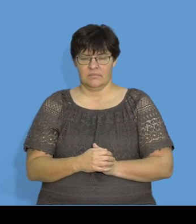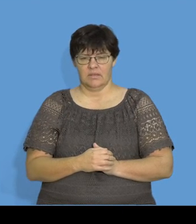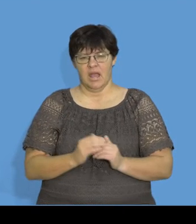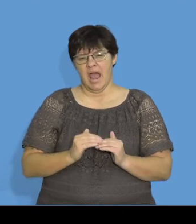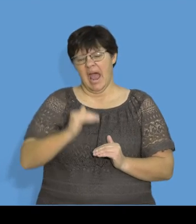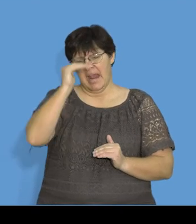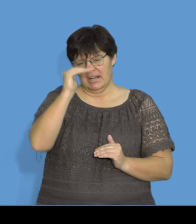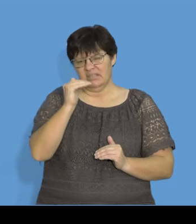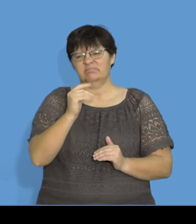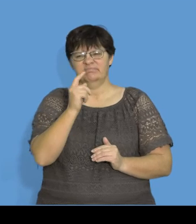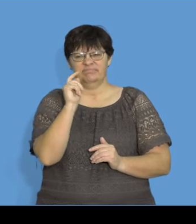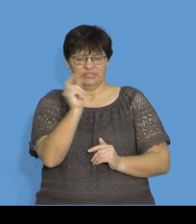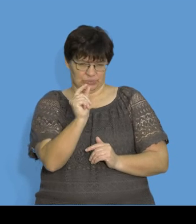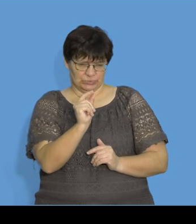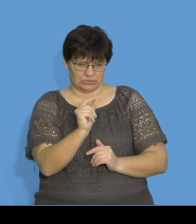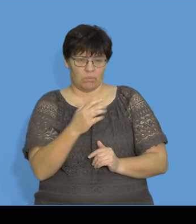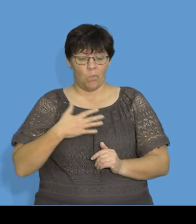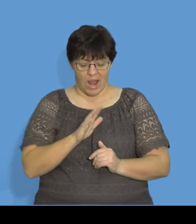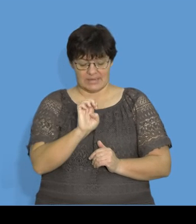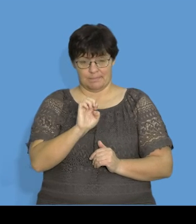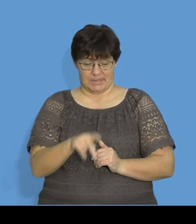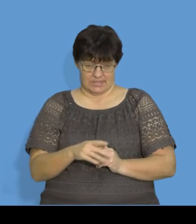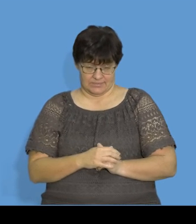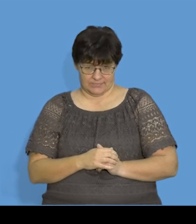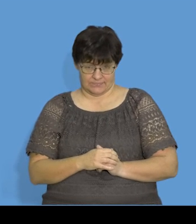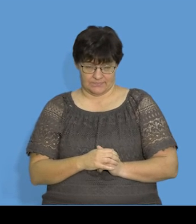I'll talk about the heights in a second. We want potential.